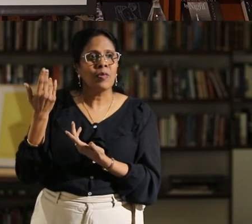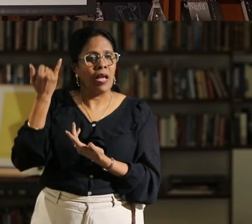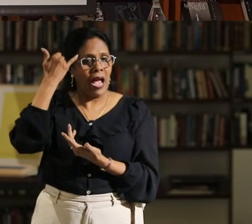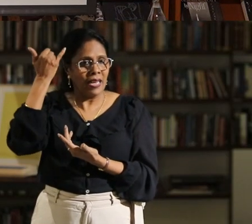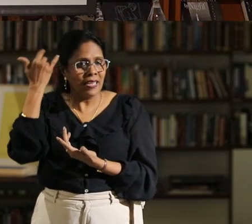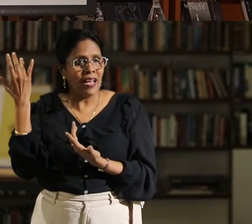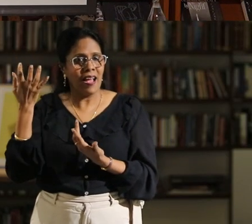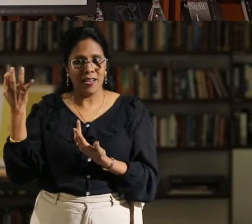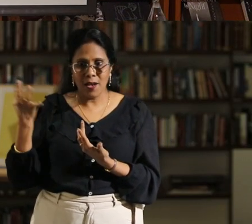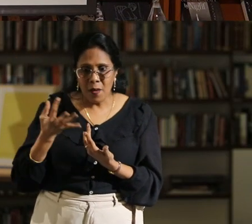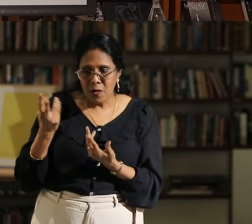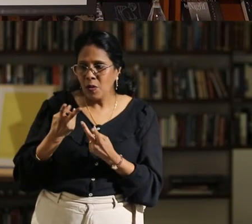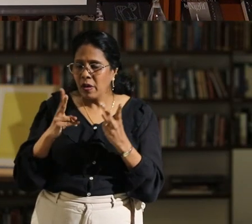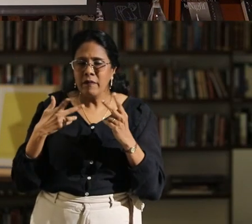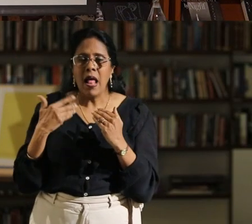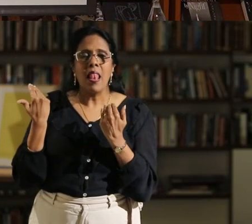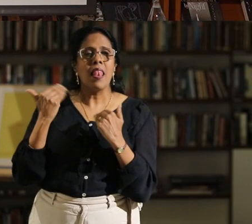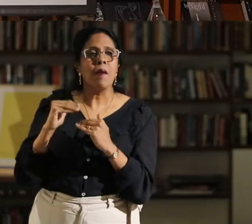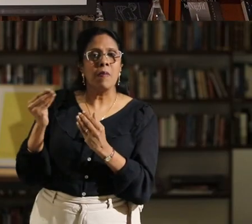ideas.